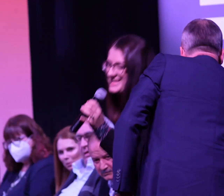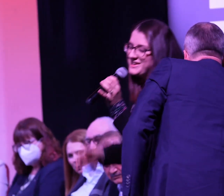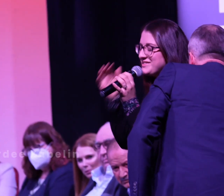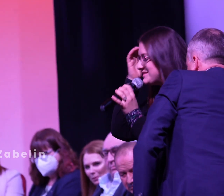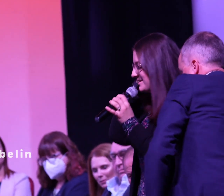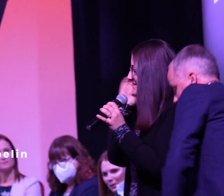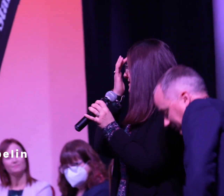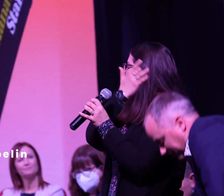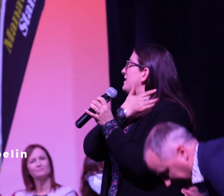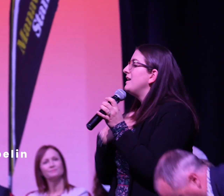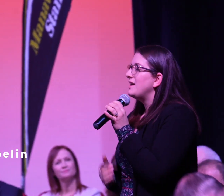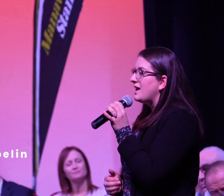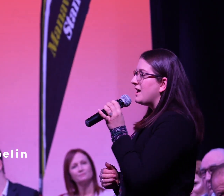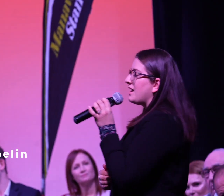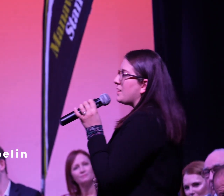Thank you.